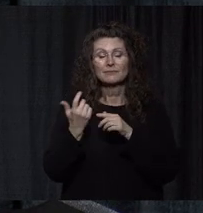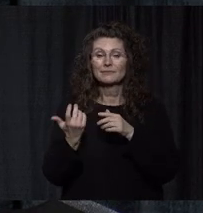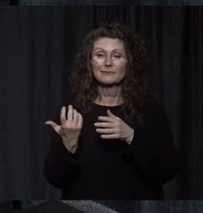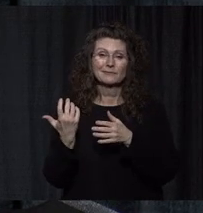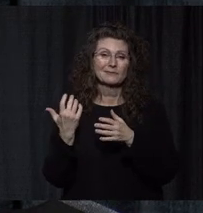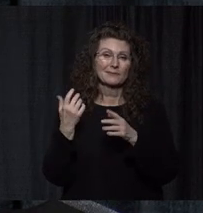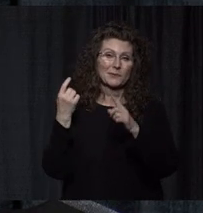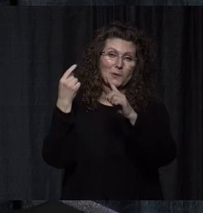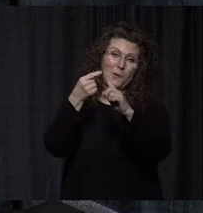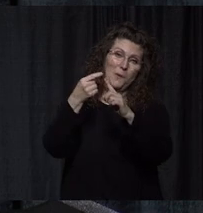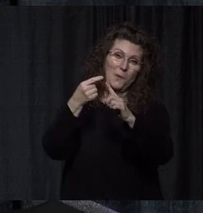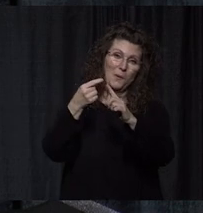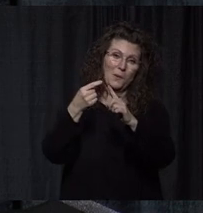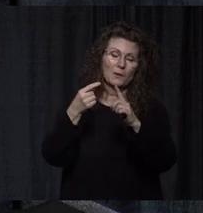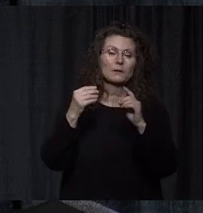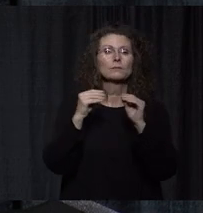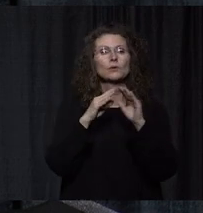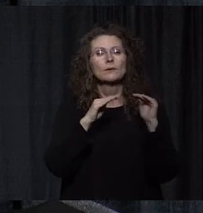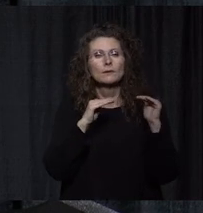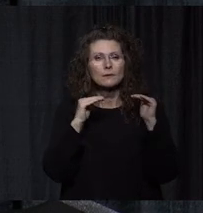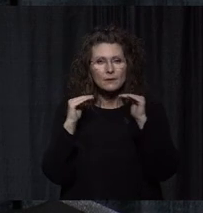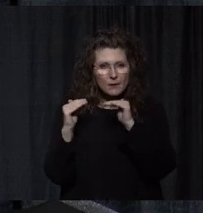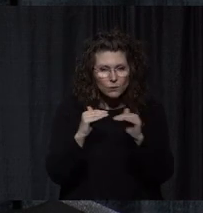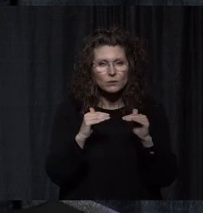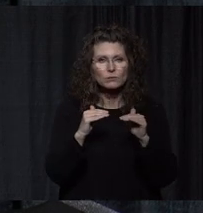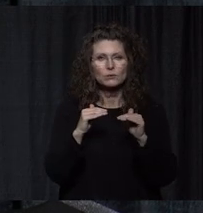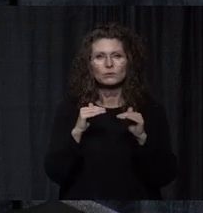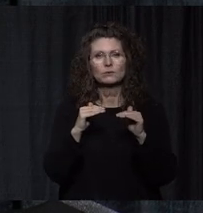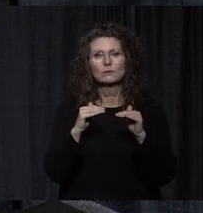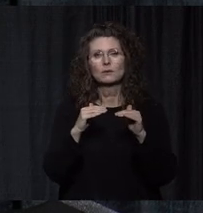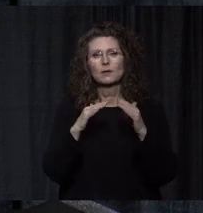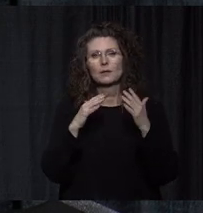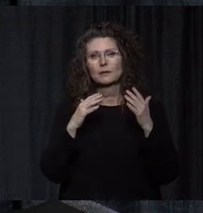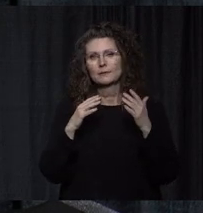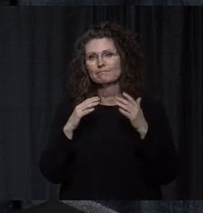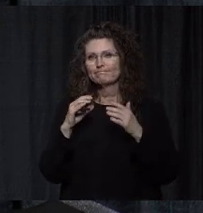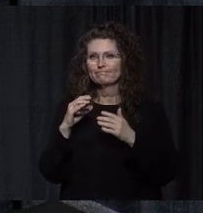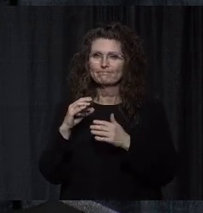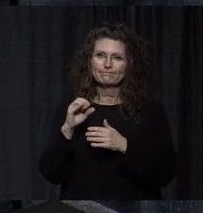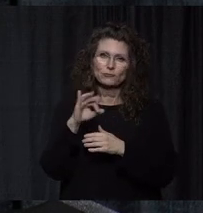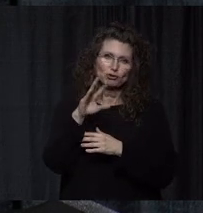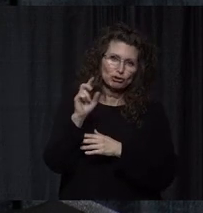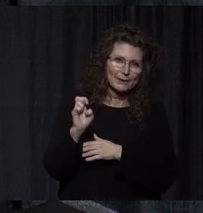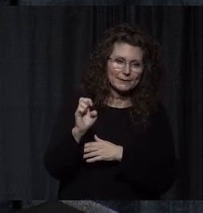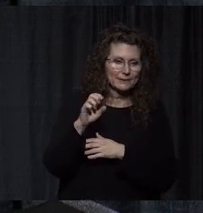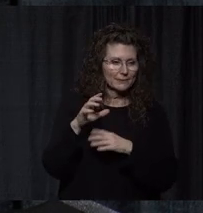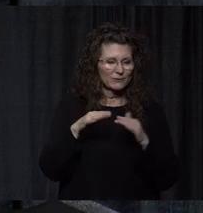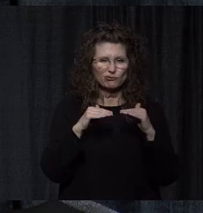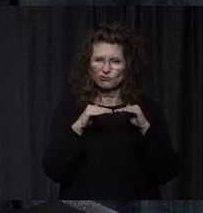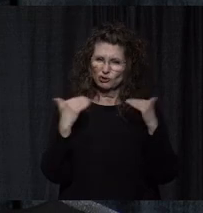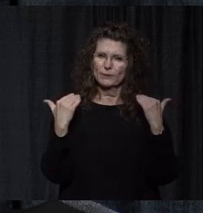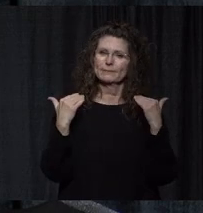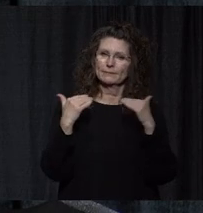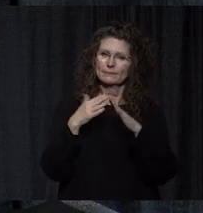working towards, which is a more equitable and just society, a more equitable and just